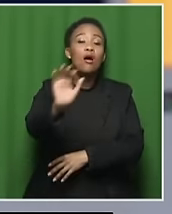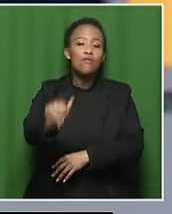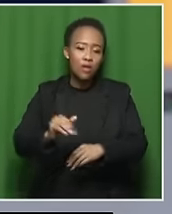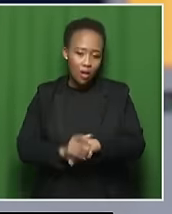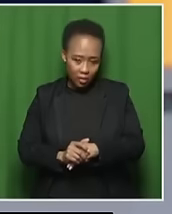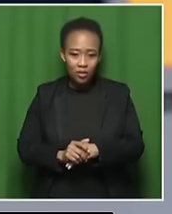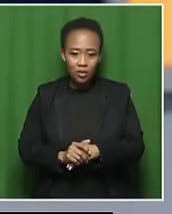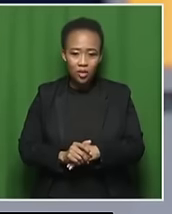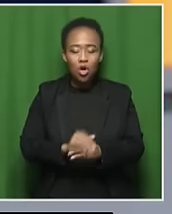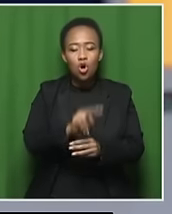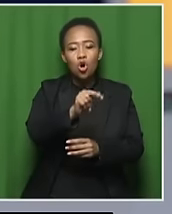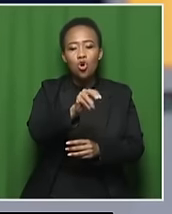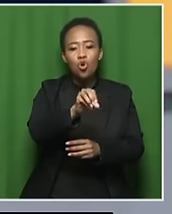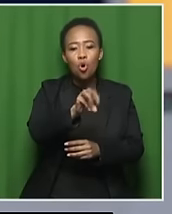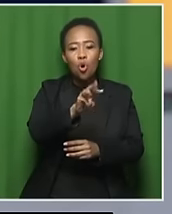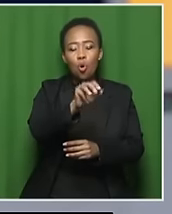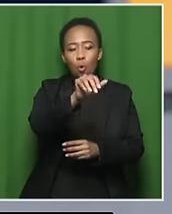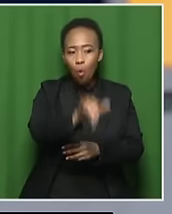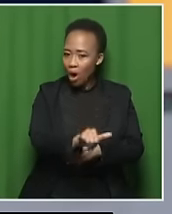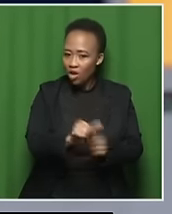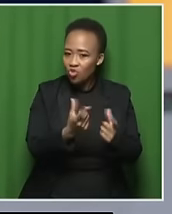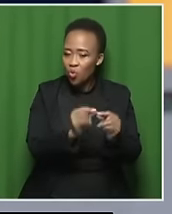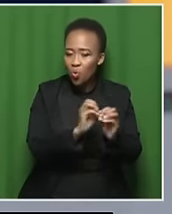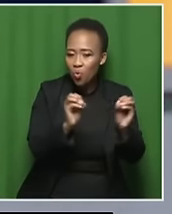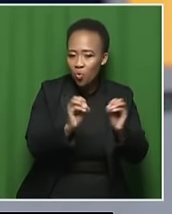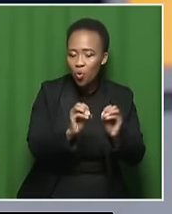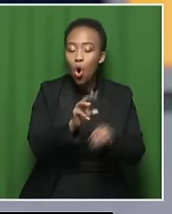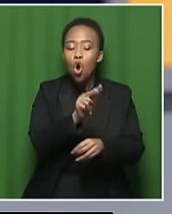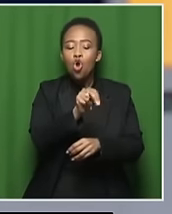it. Norway has got oil, and there is no